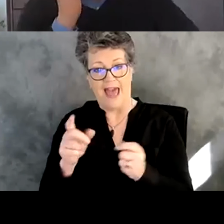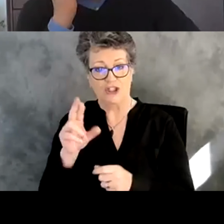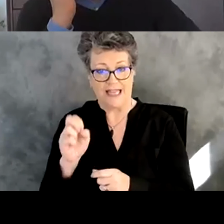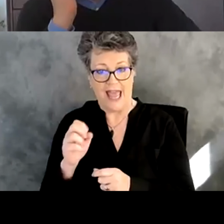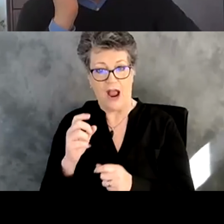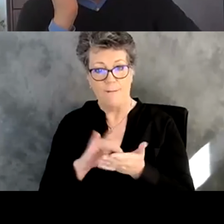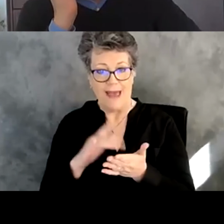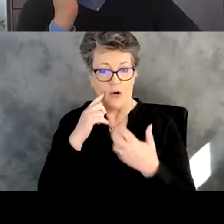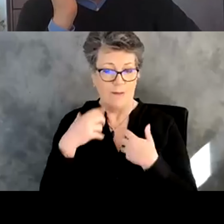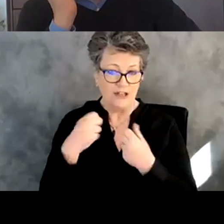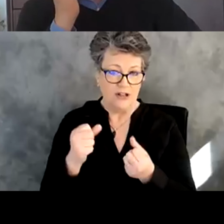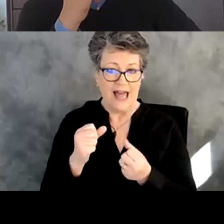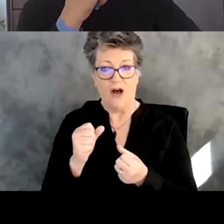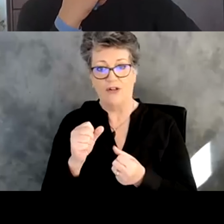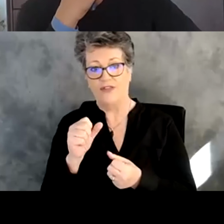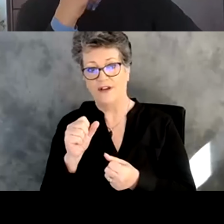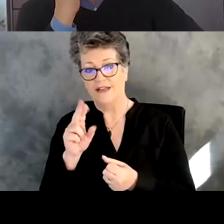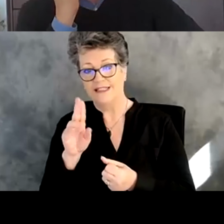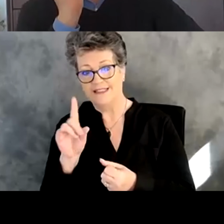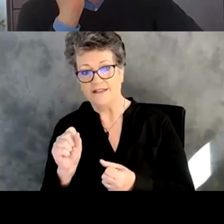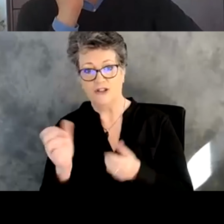health, sub-services, and the carved out,